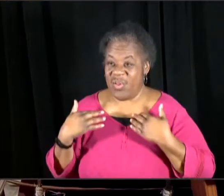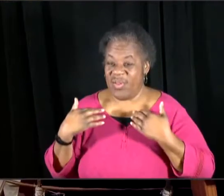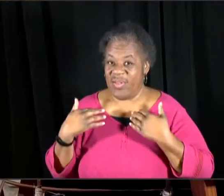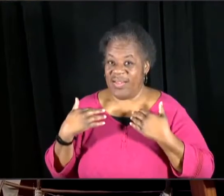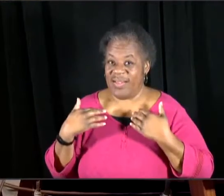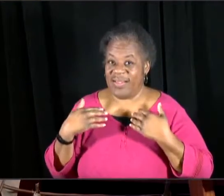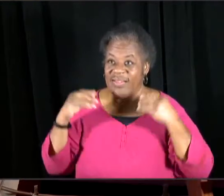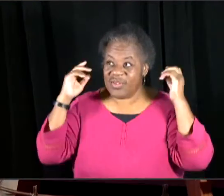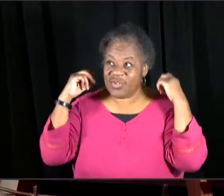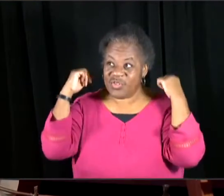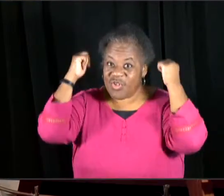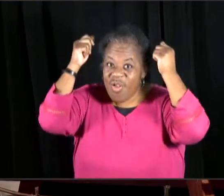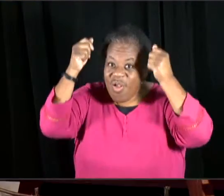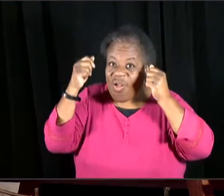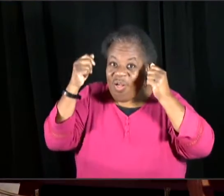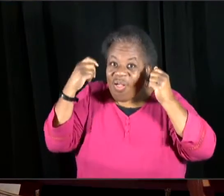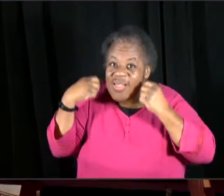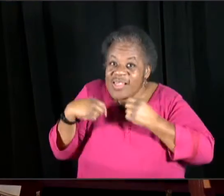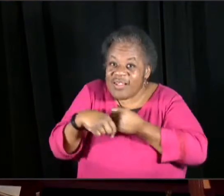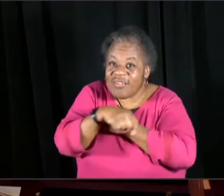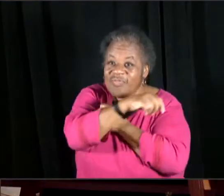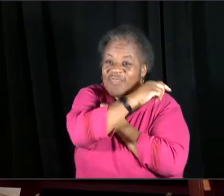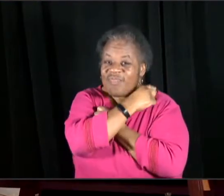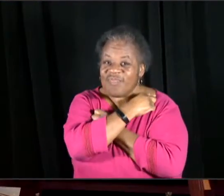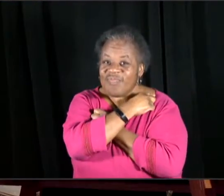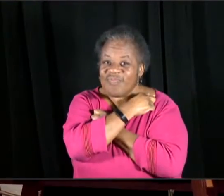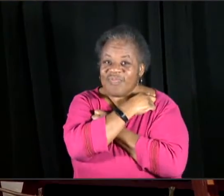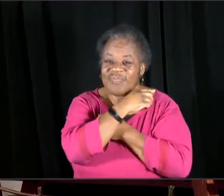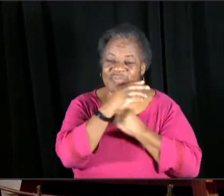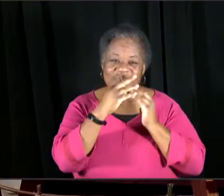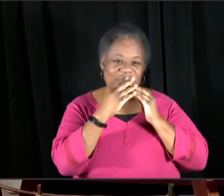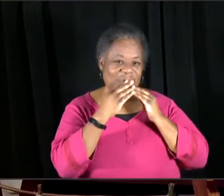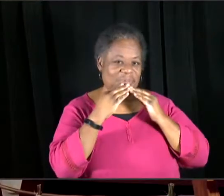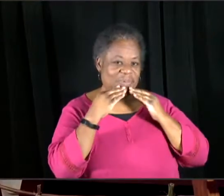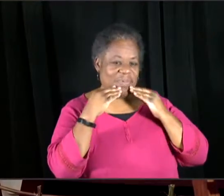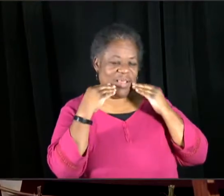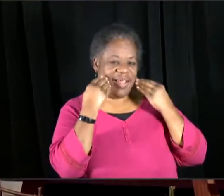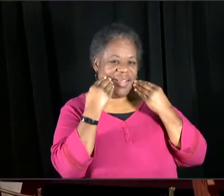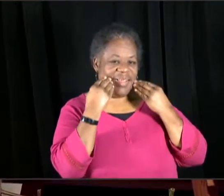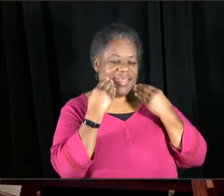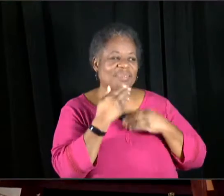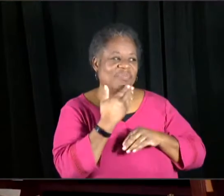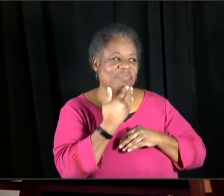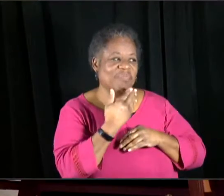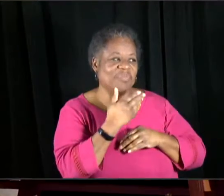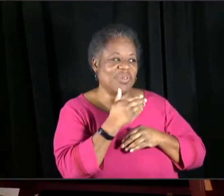shawl, and she smiles. "It's a good story, isn't it?" she